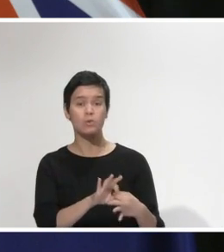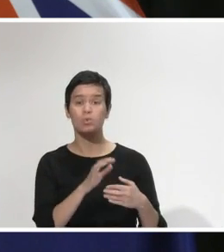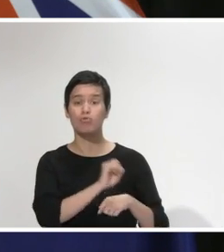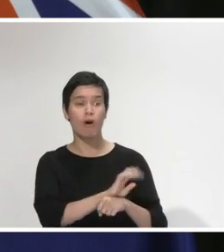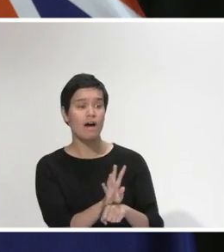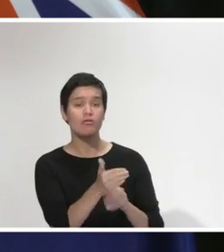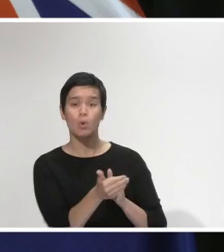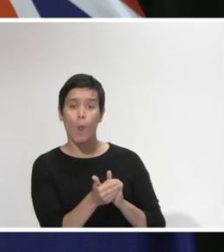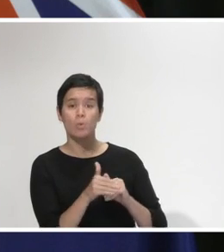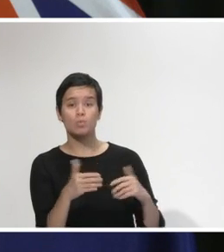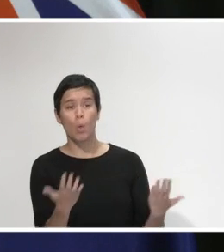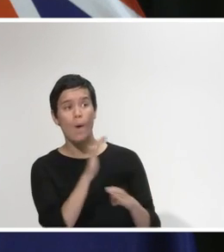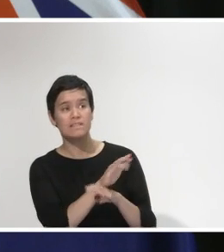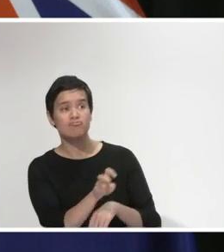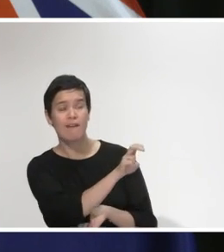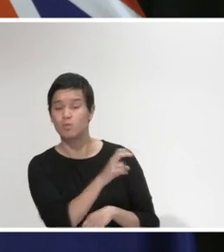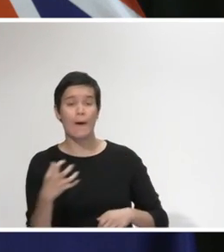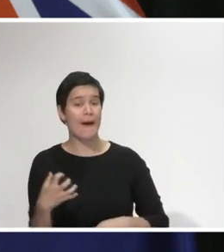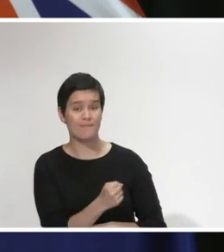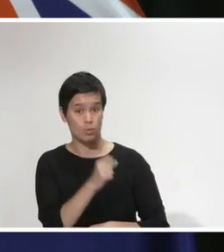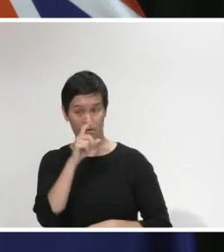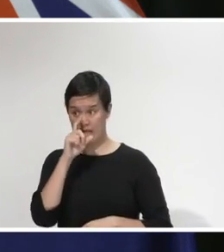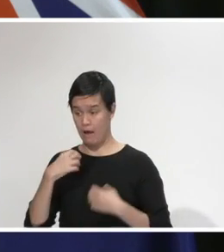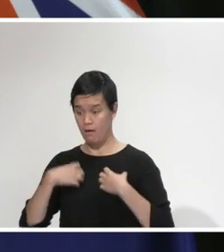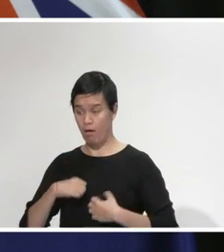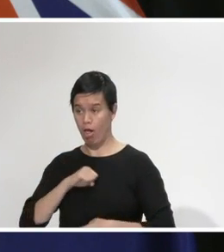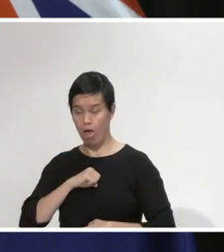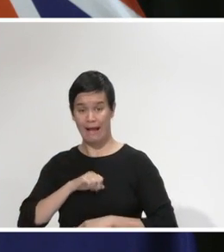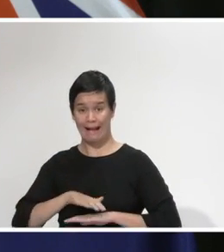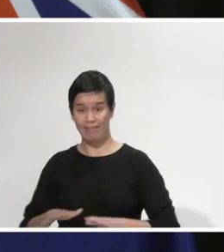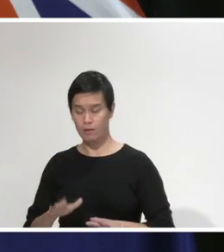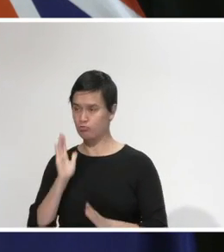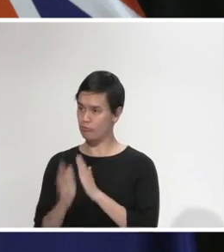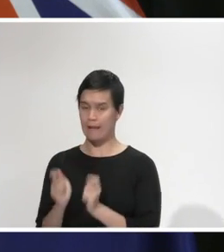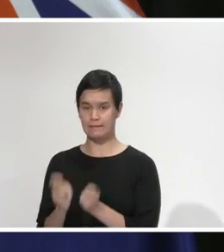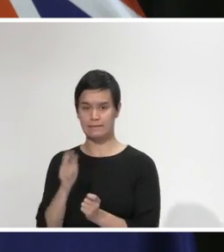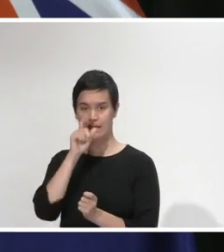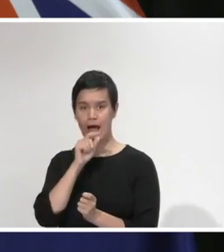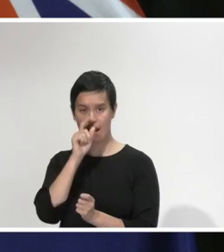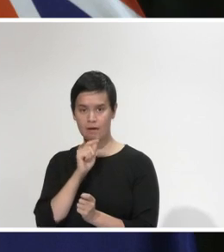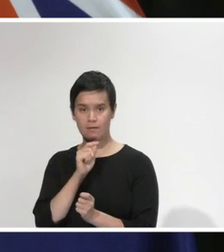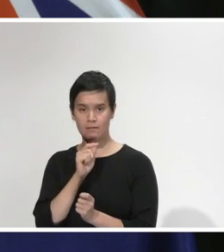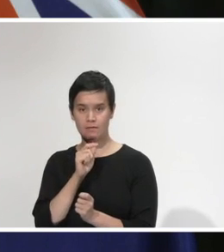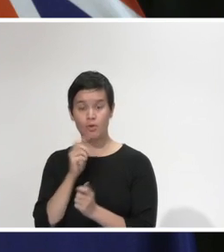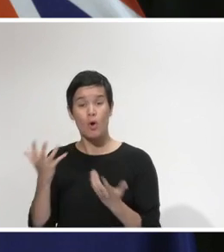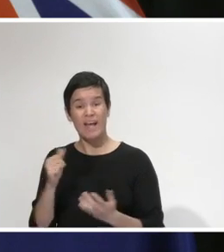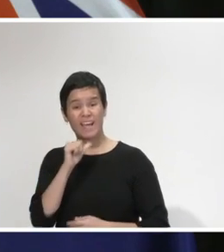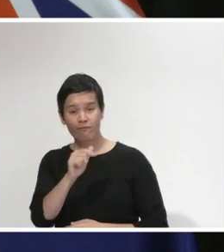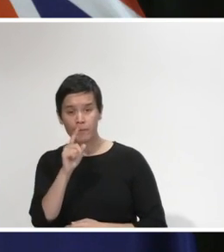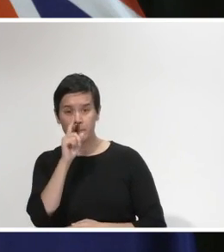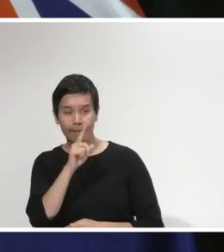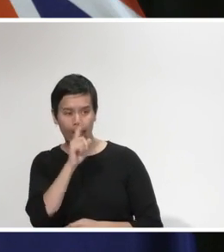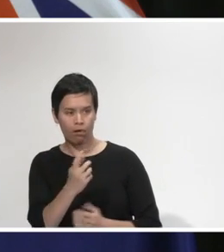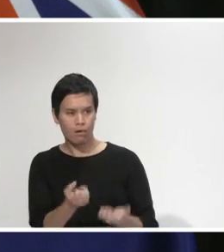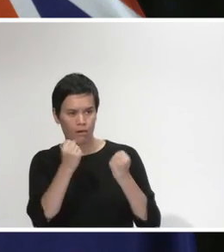have capacity to do quite wide testing where we get cases where we're not sure what's going on, and particularly in settings